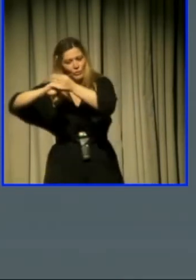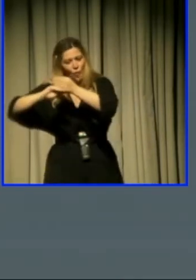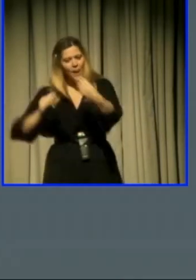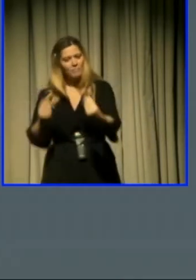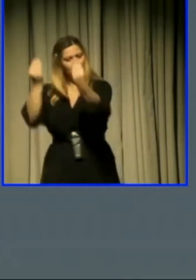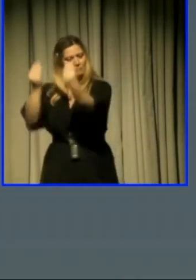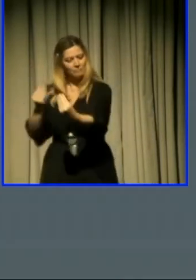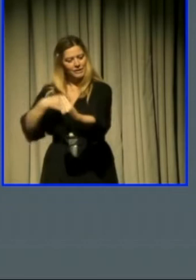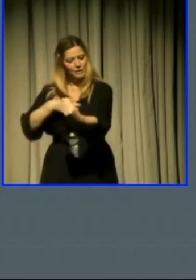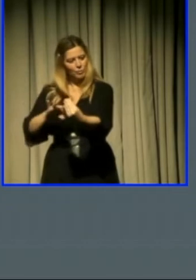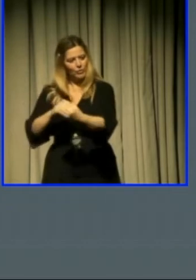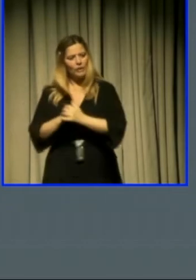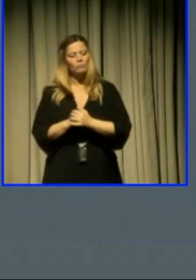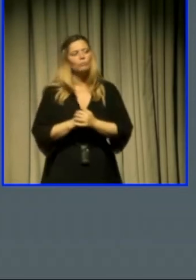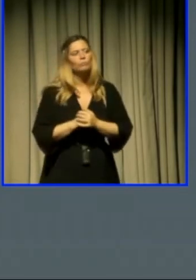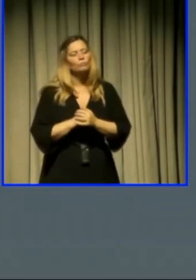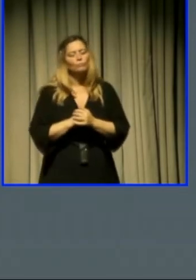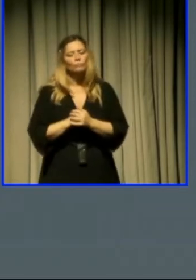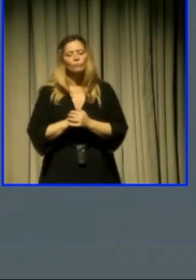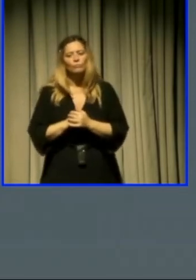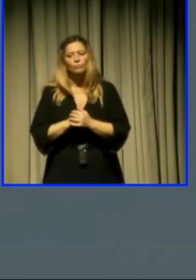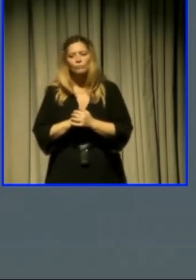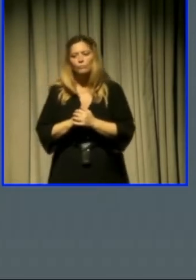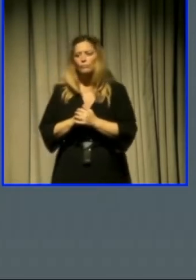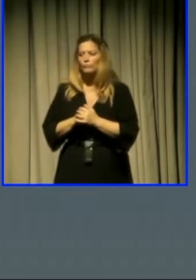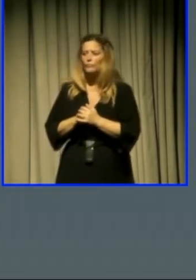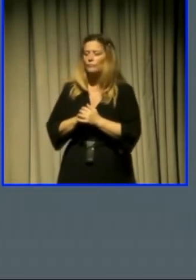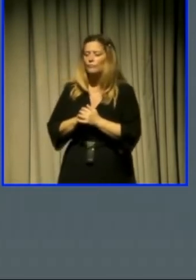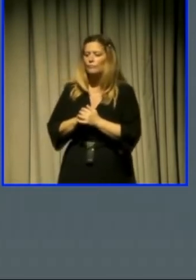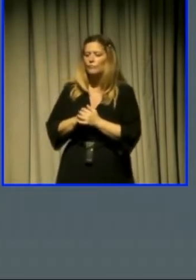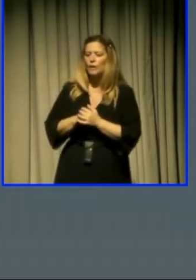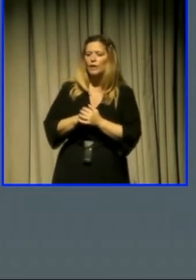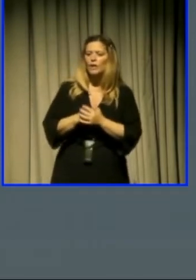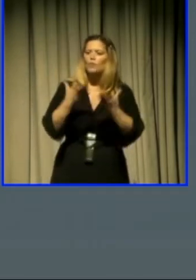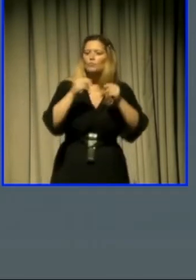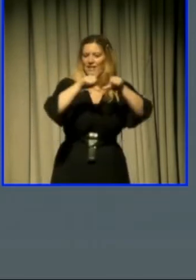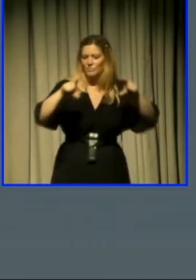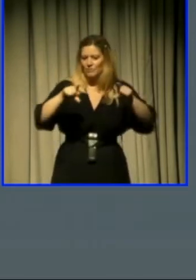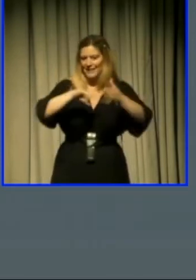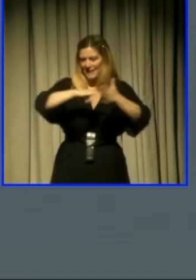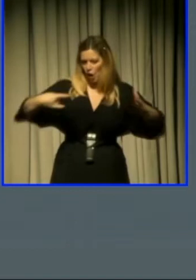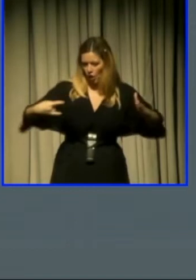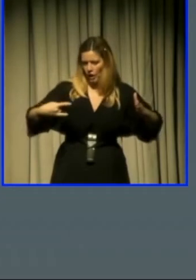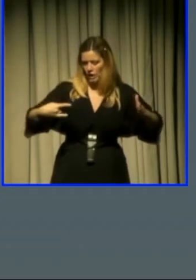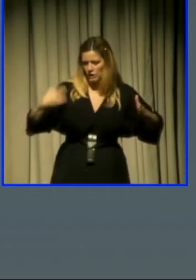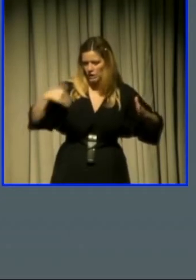And a lot of tech companies are quick to adopt this kind of